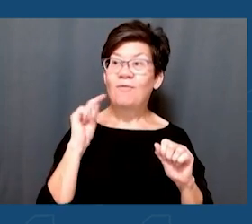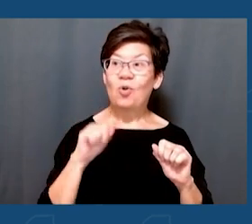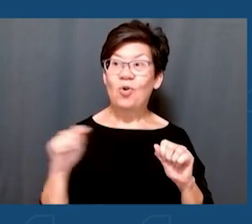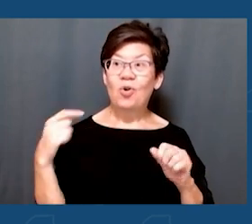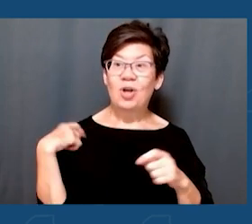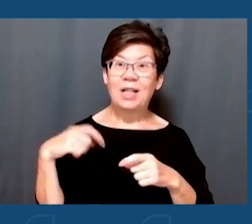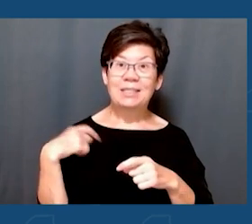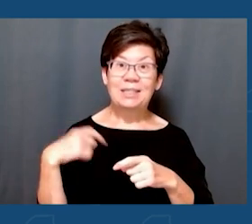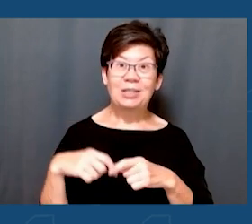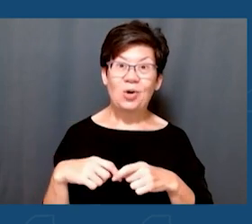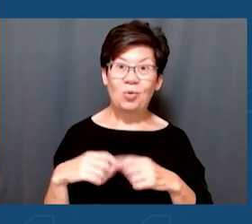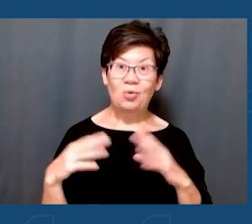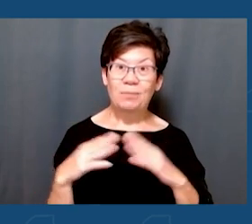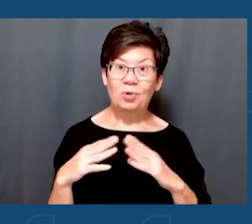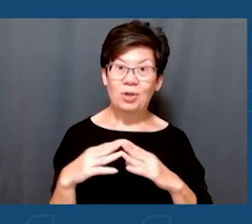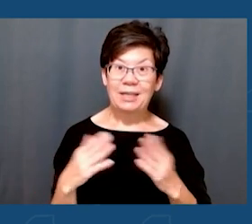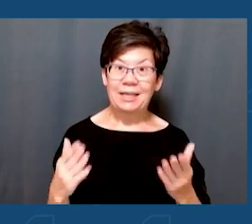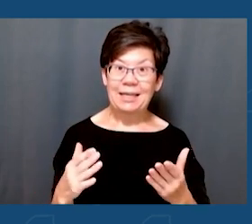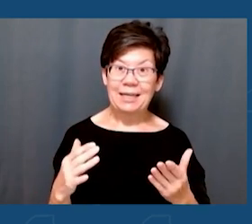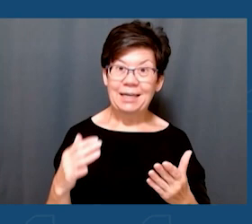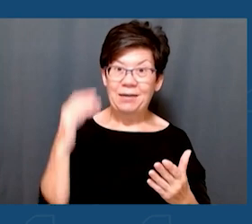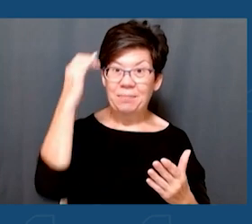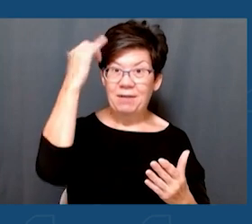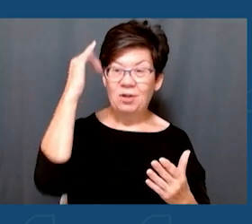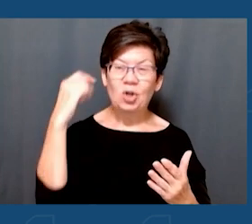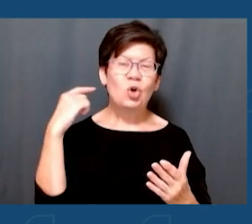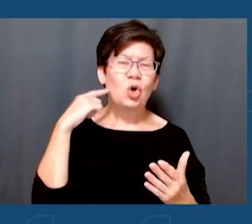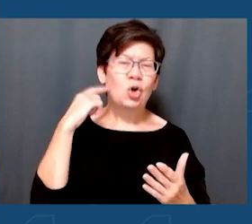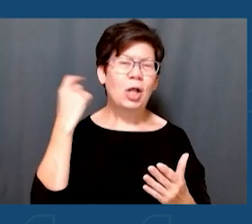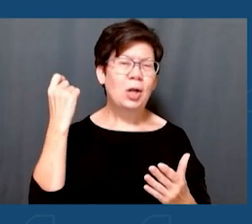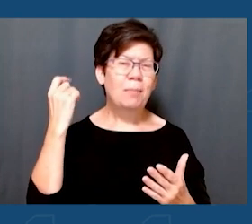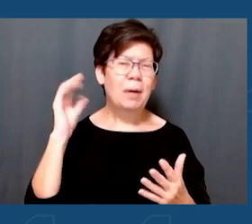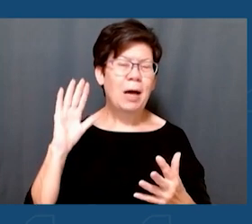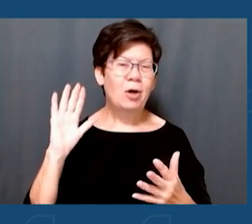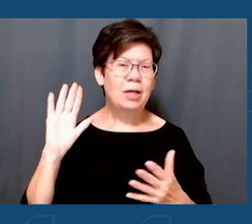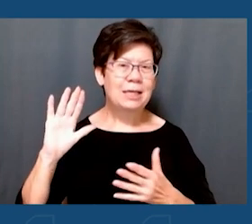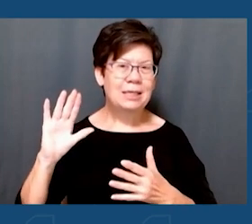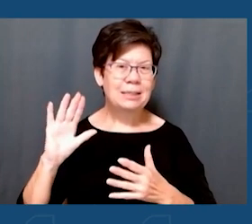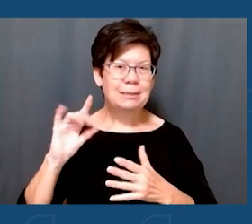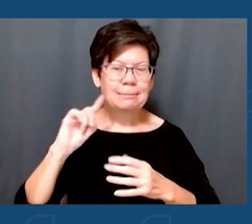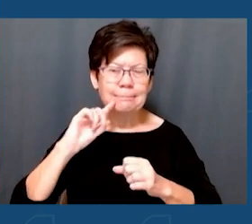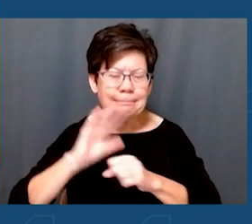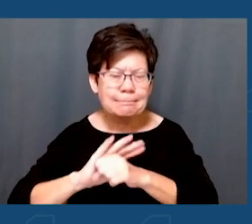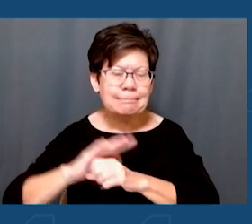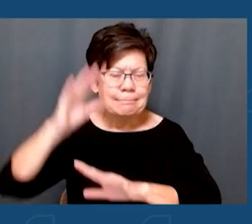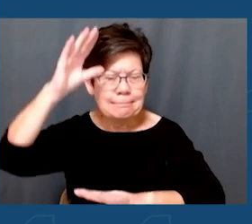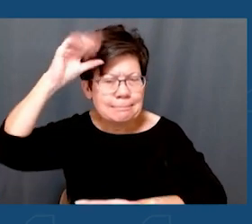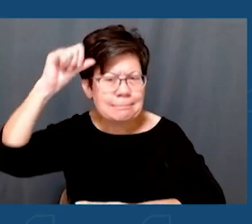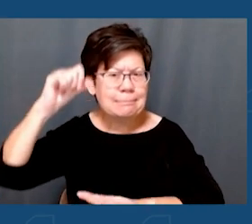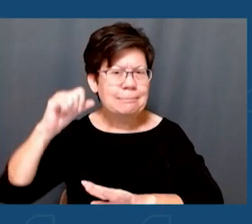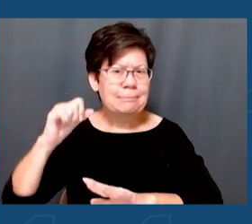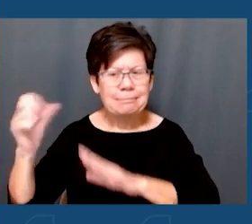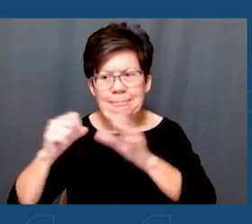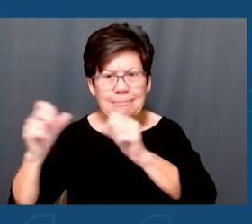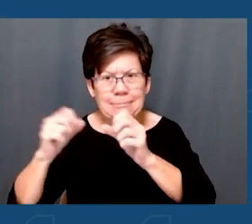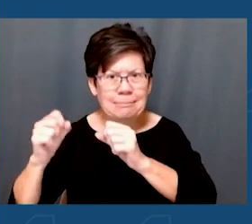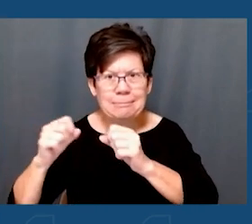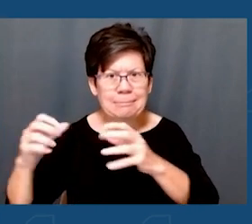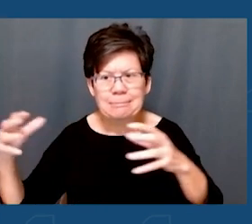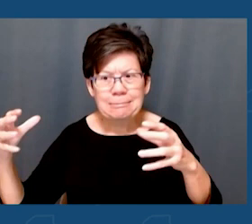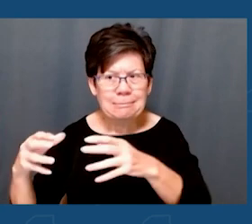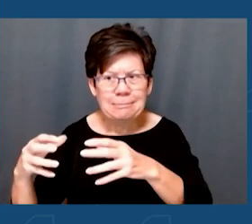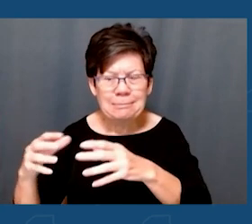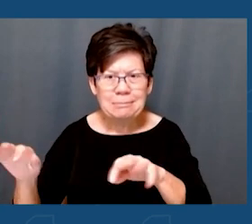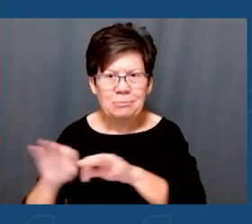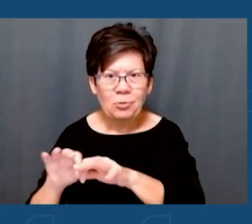in Buffalo. You heard a little bit about his determination and perseverance in bringing together all of the people